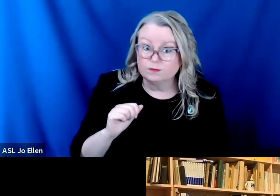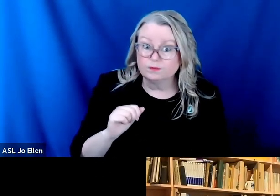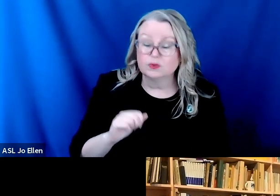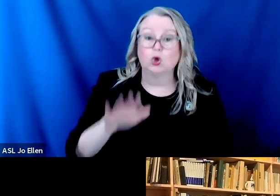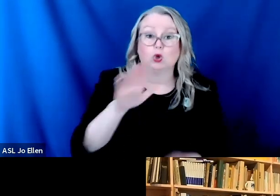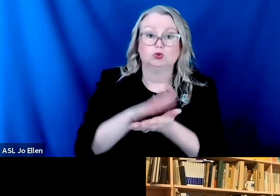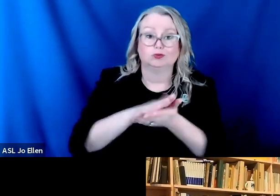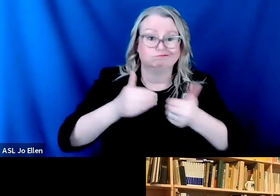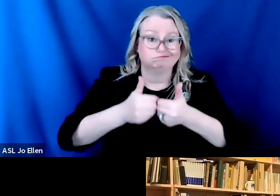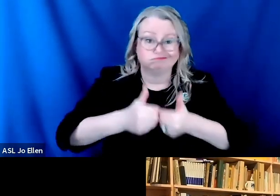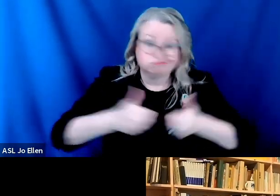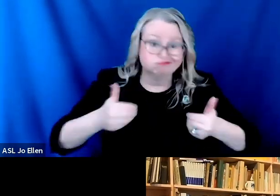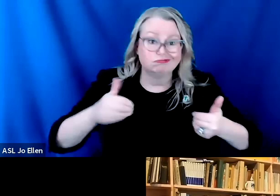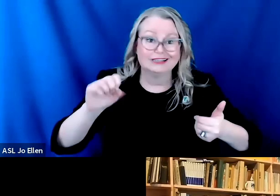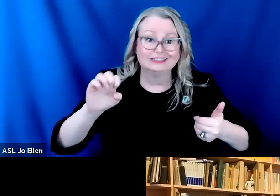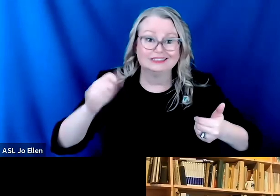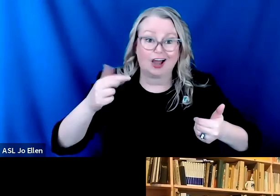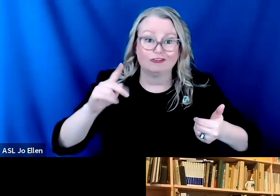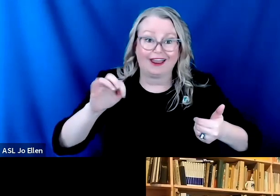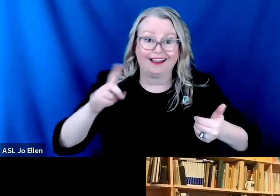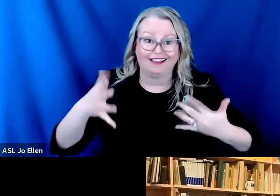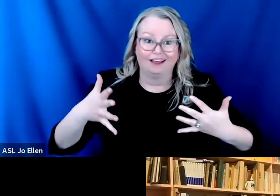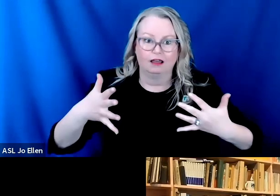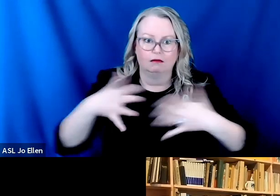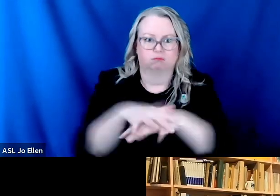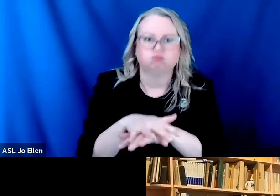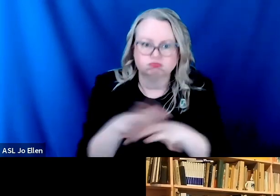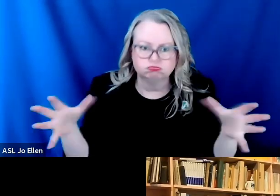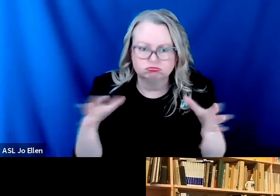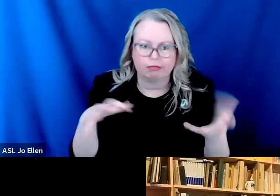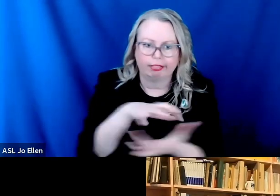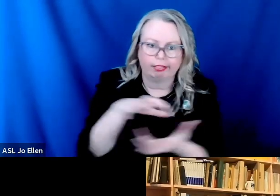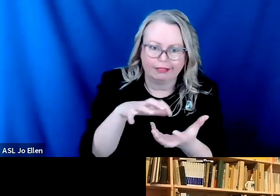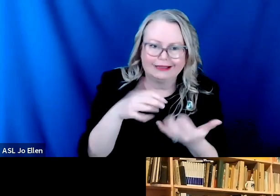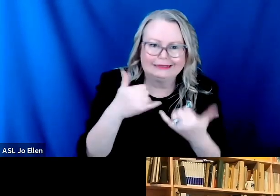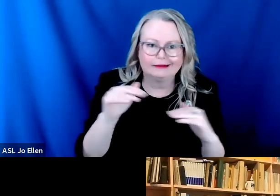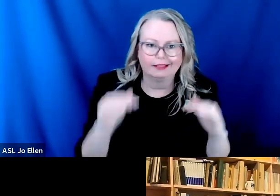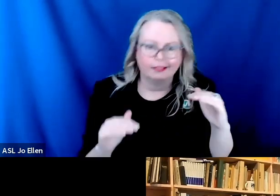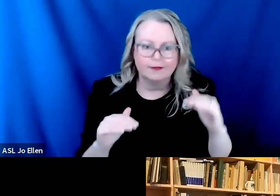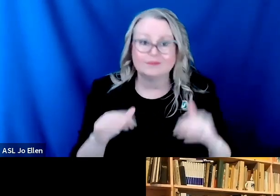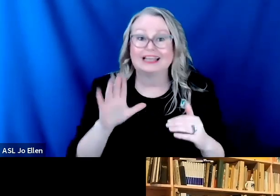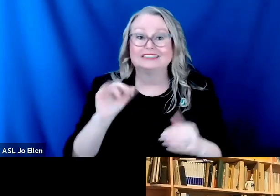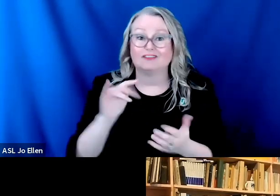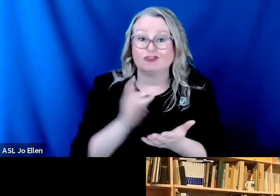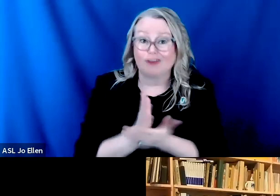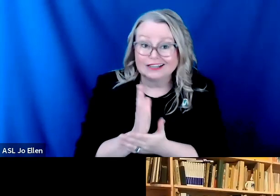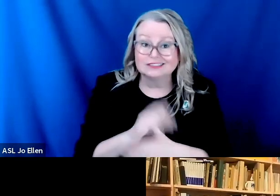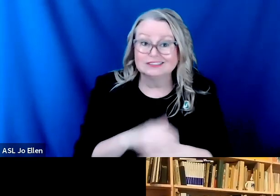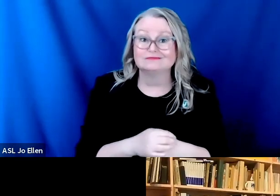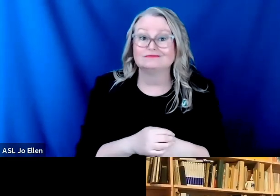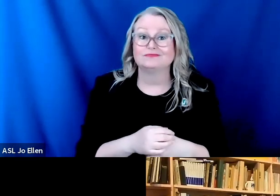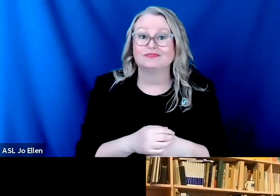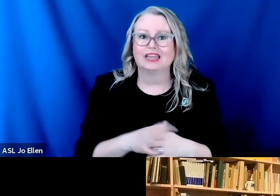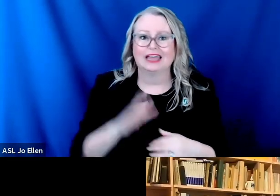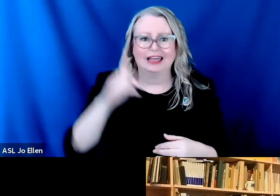and civil rights struggles, an emerging federal role in education, a theoretical shift